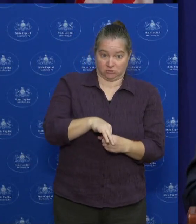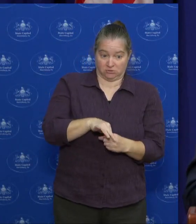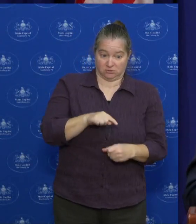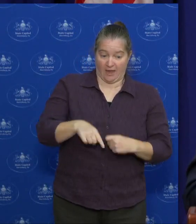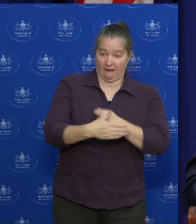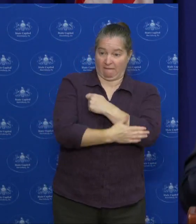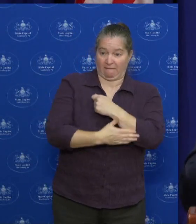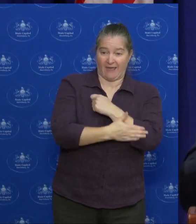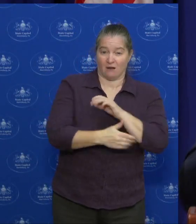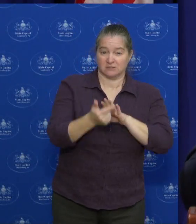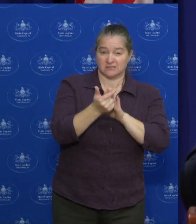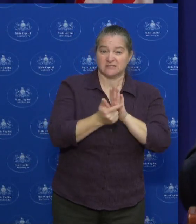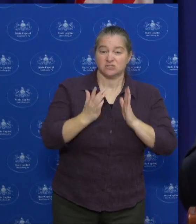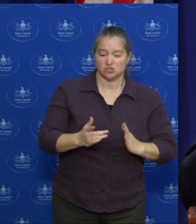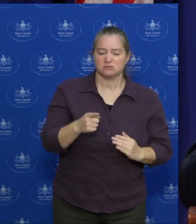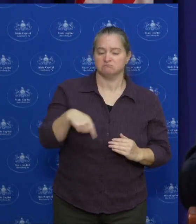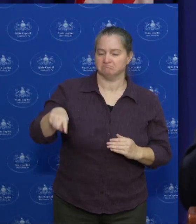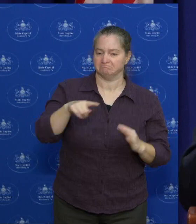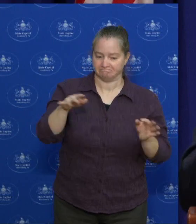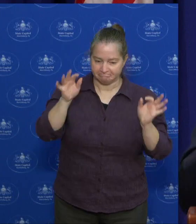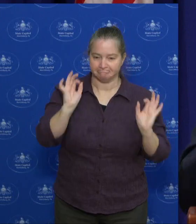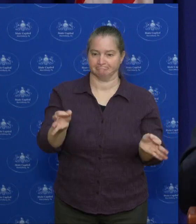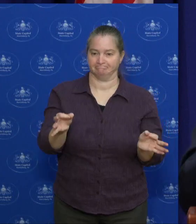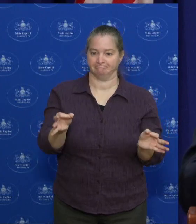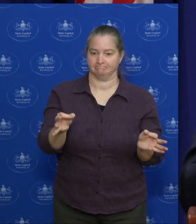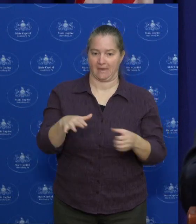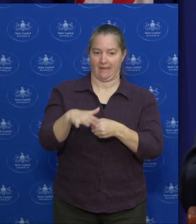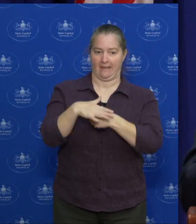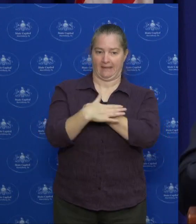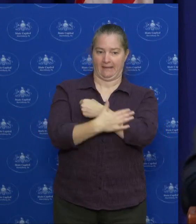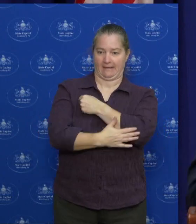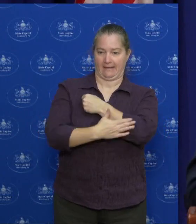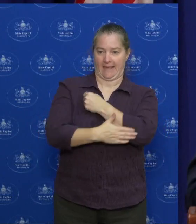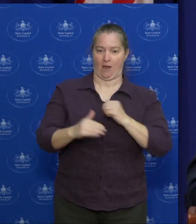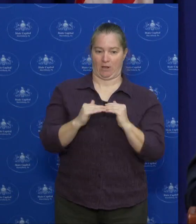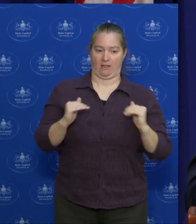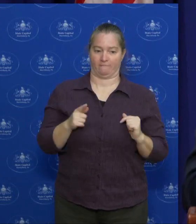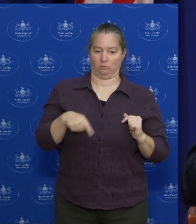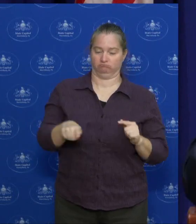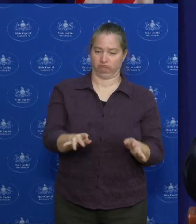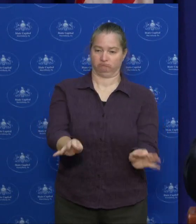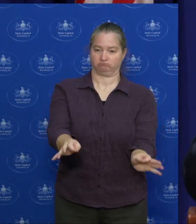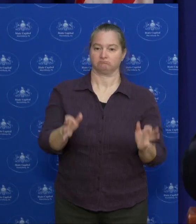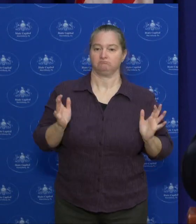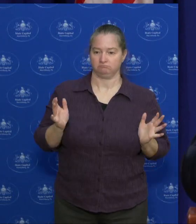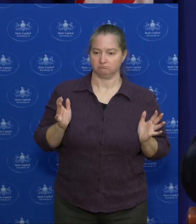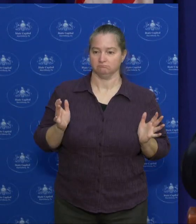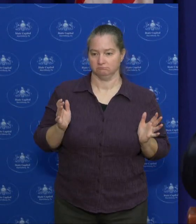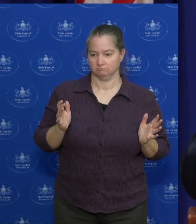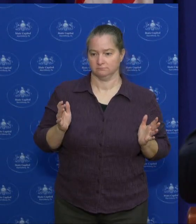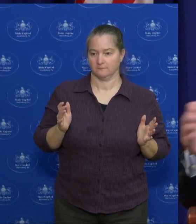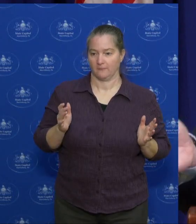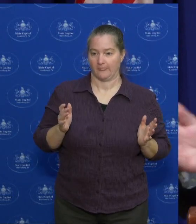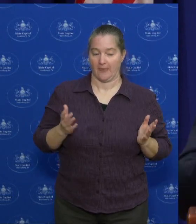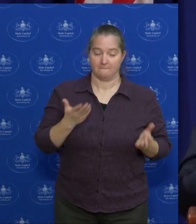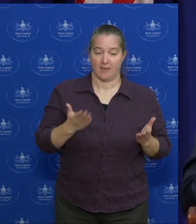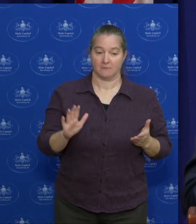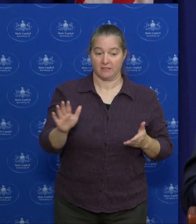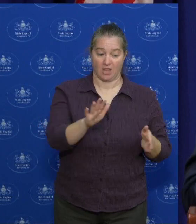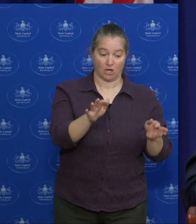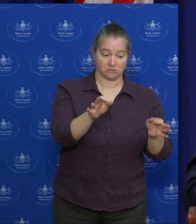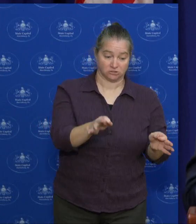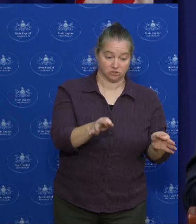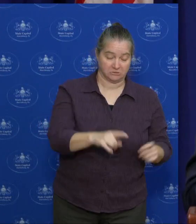county solicitors, do make decisions at the county level that might come to a different conclusion